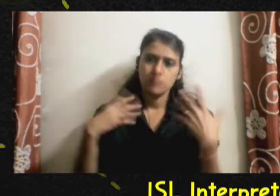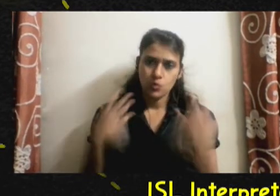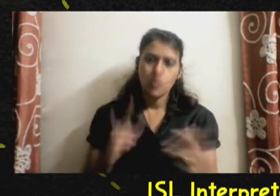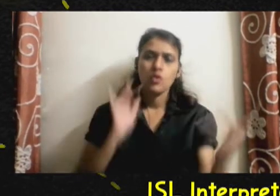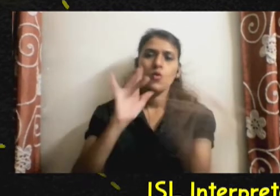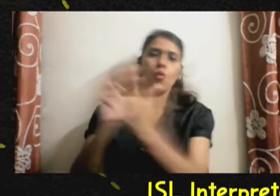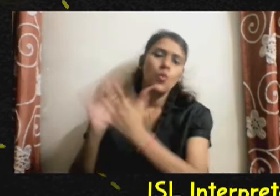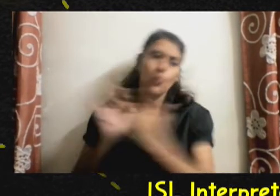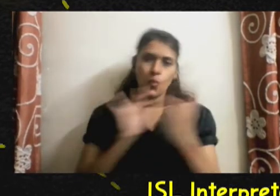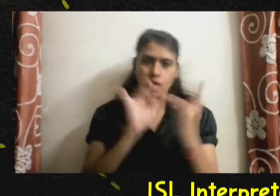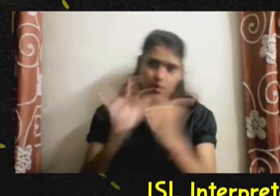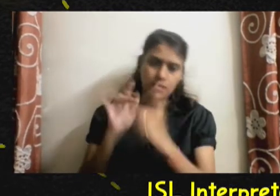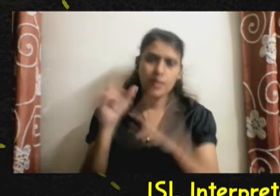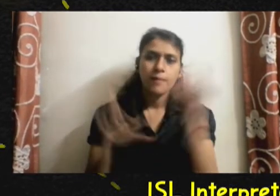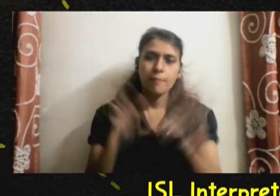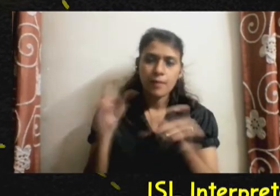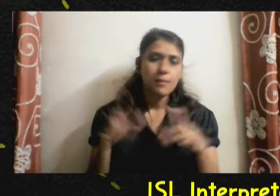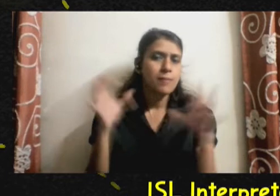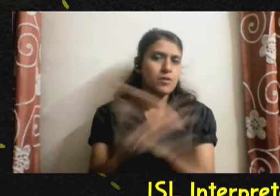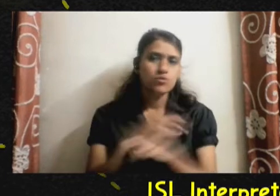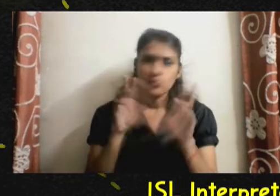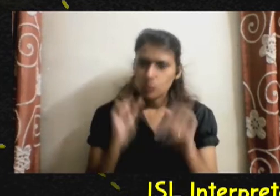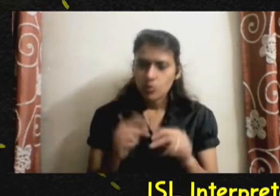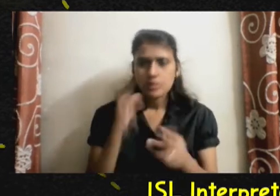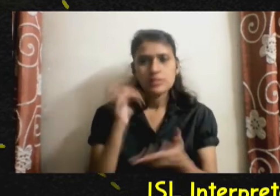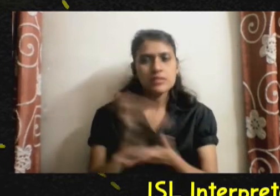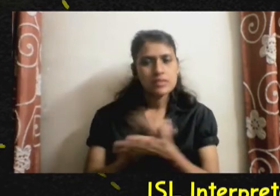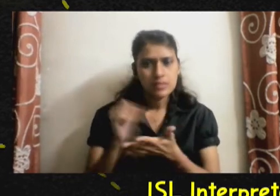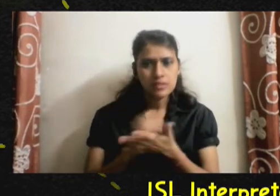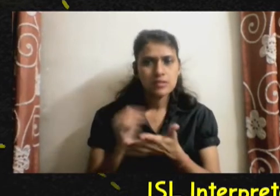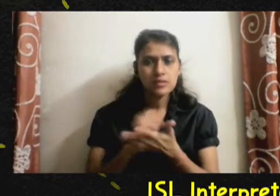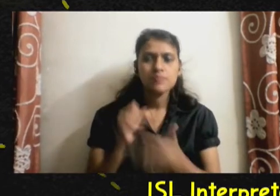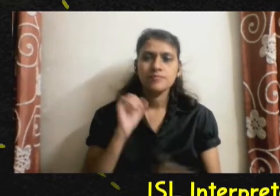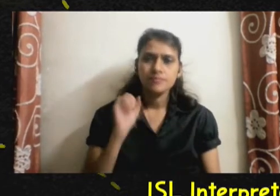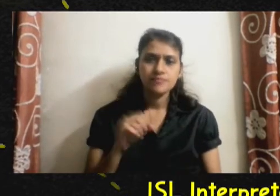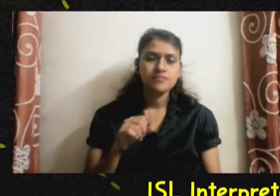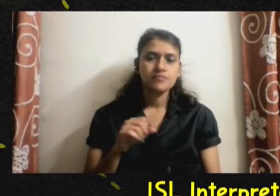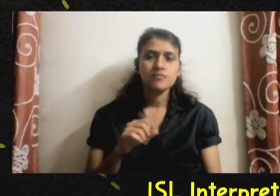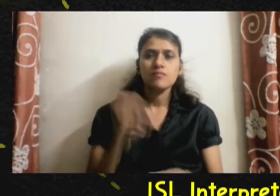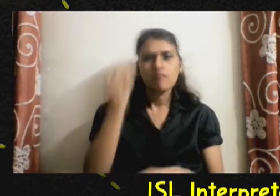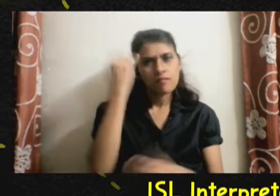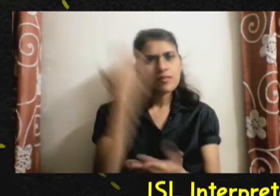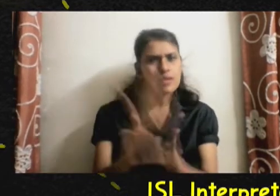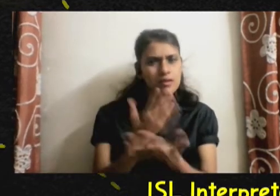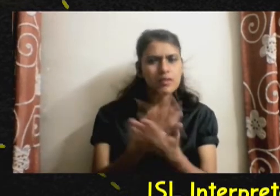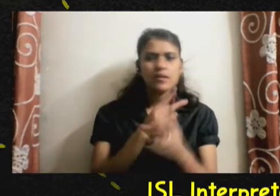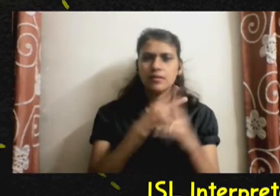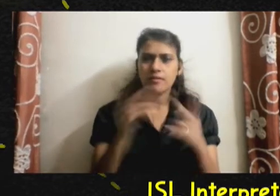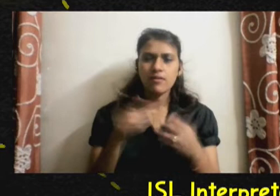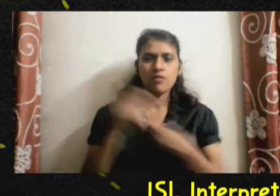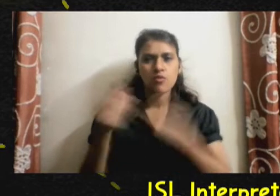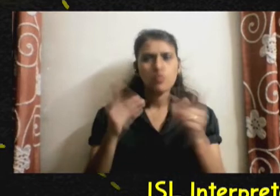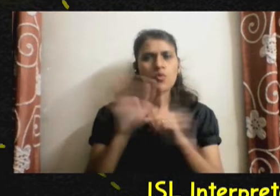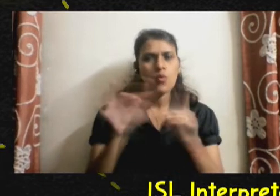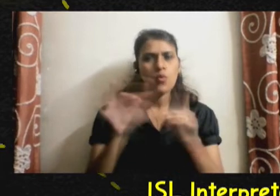boys. So one of the ways, so similar to kind of how digital marketing tactics such as Facebook ads, we've definitely tried